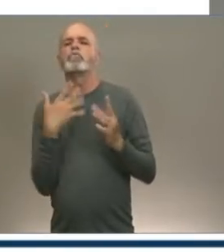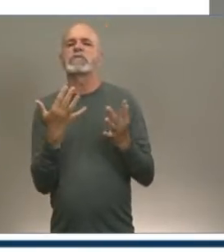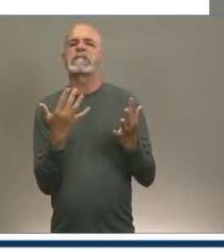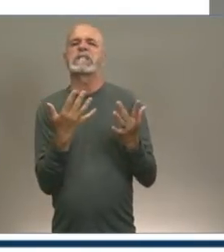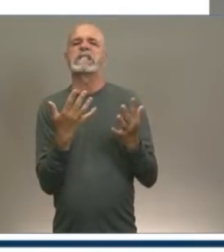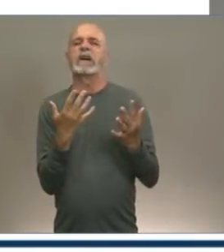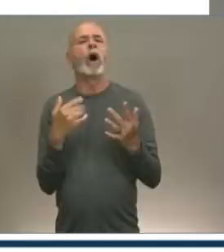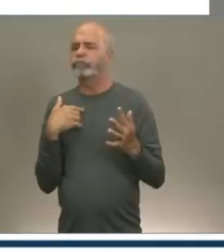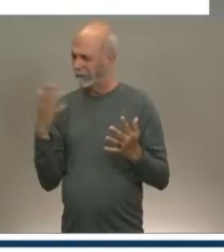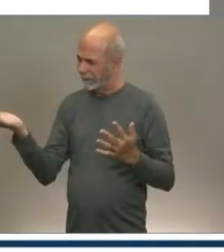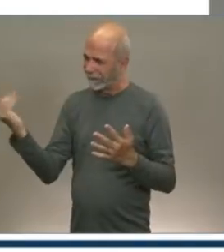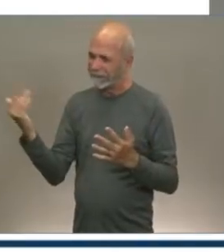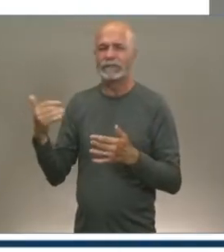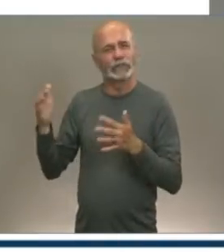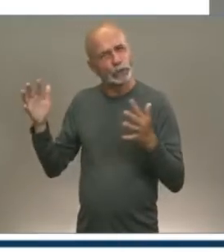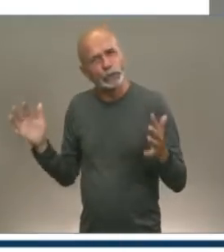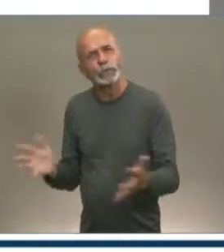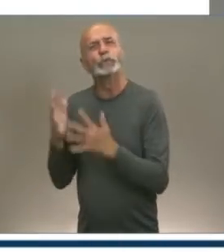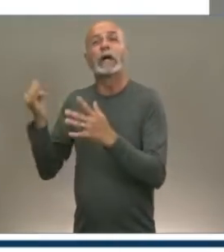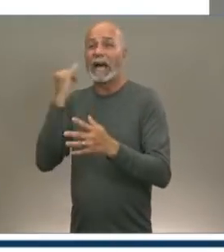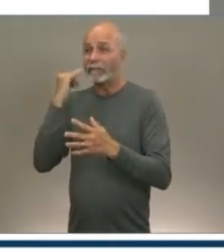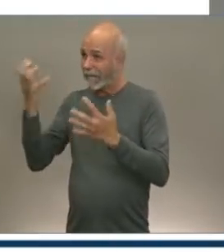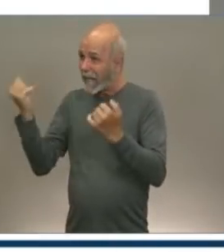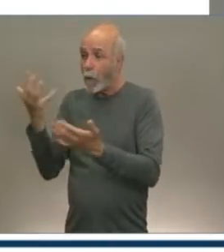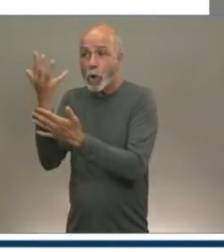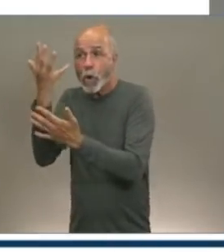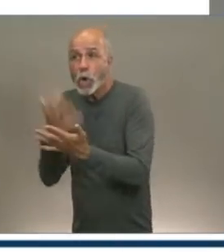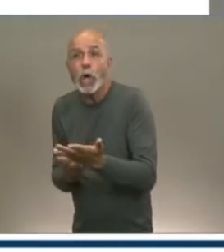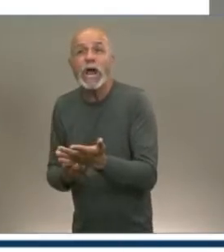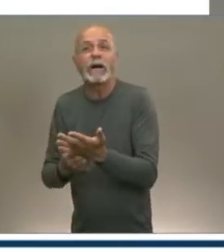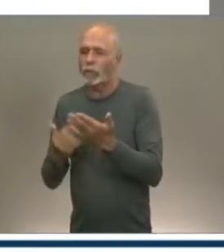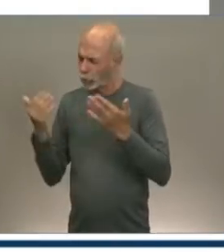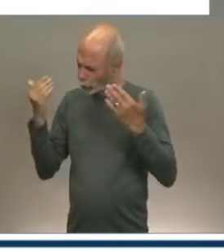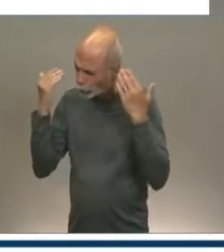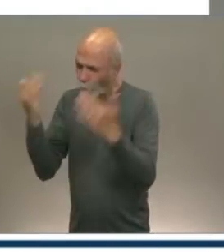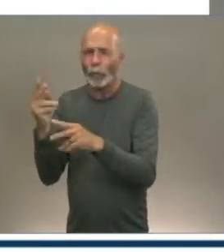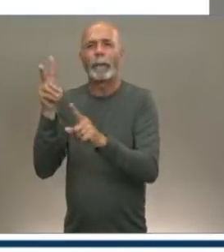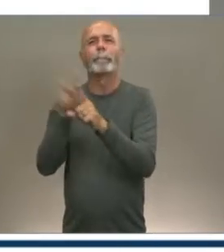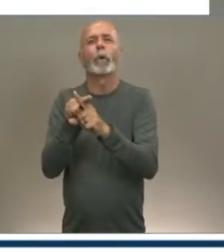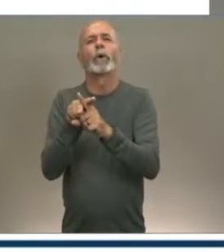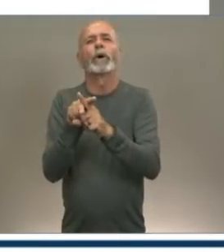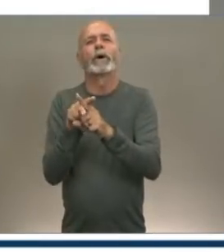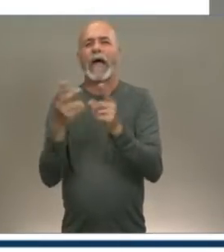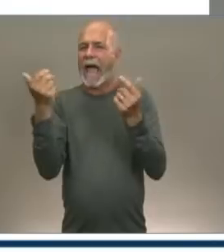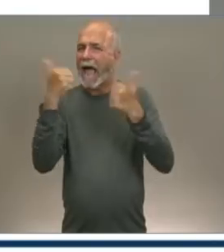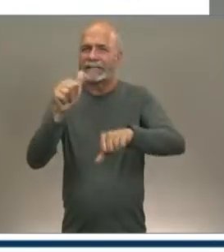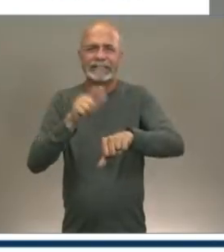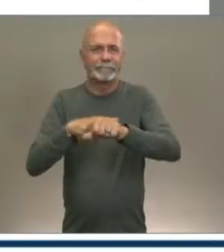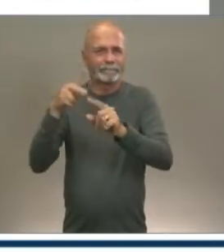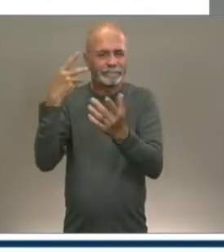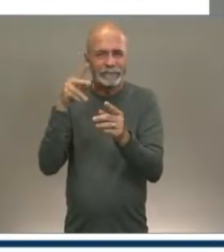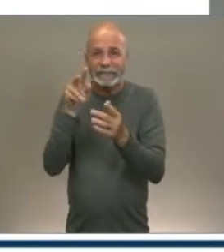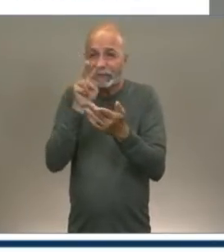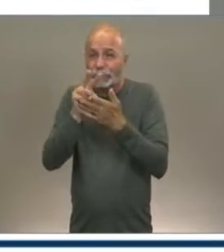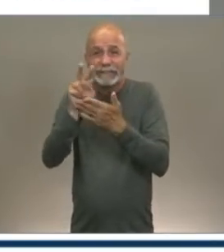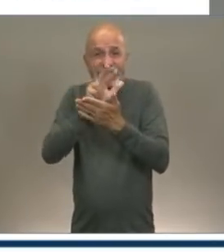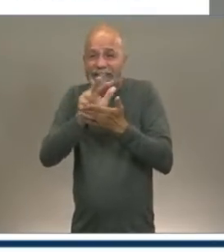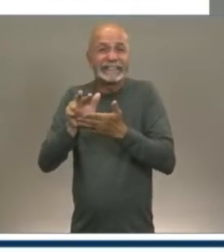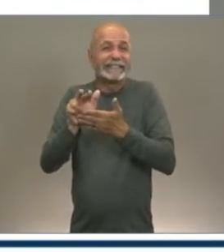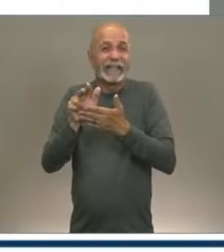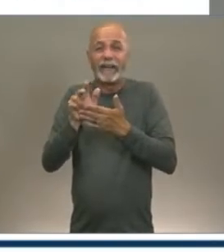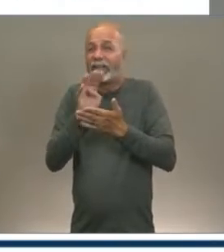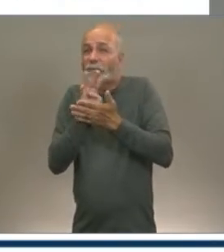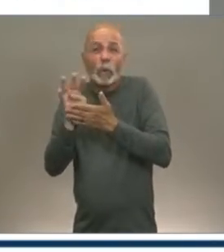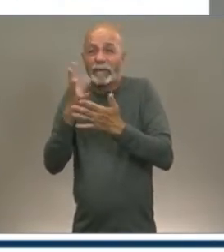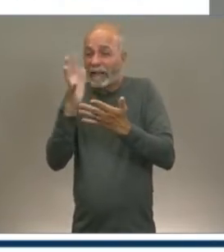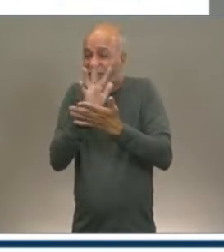move their appointment up. You can get a number of weeks, 3 to 5 weeks, I personally was able to